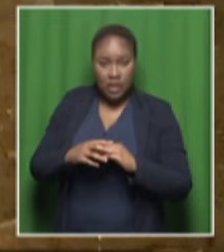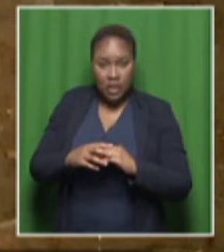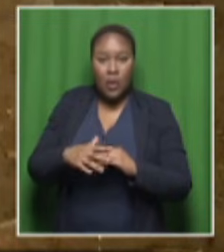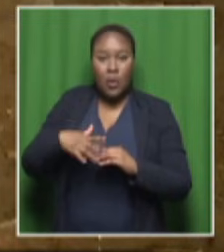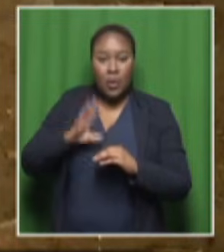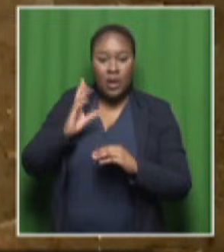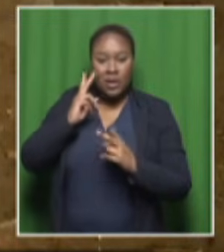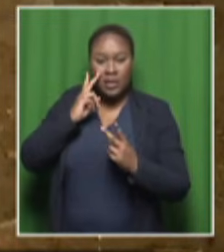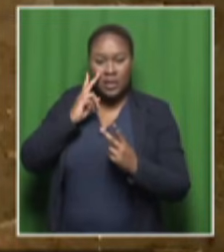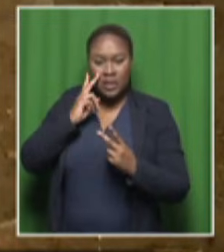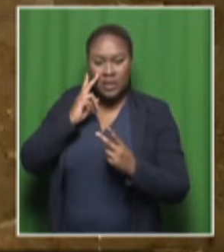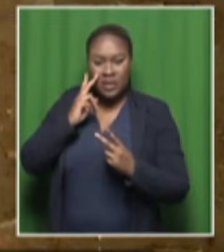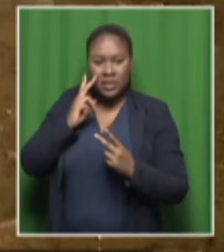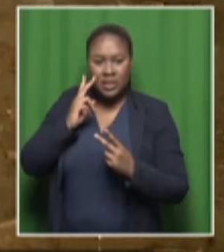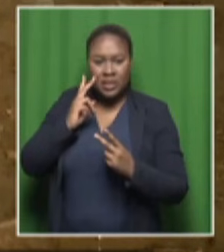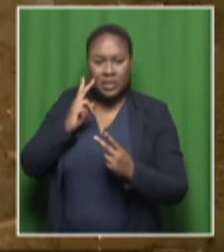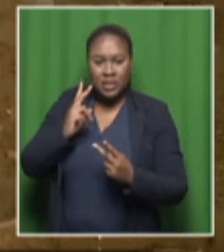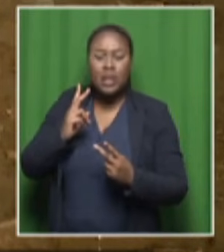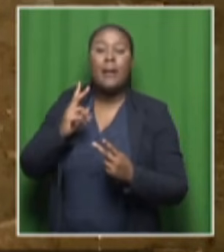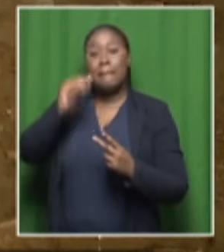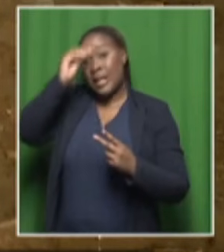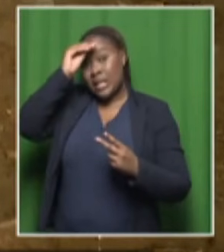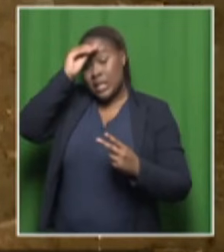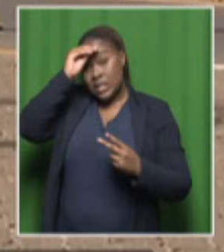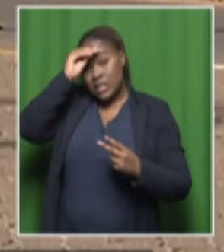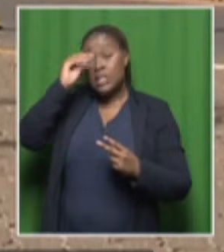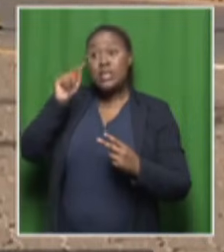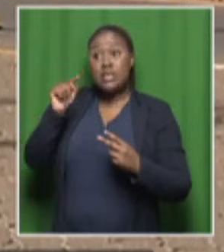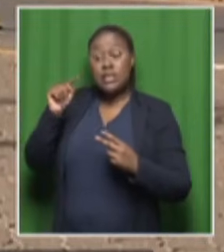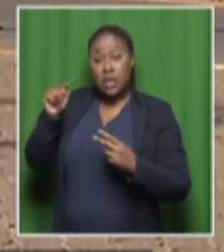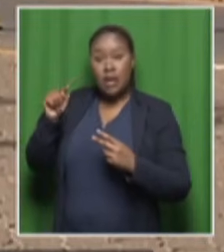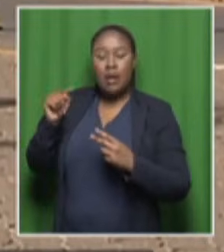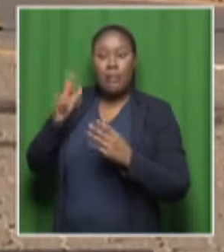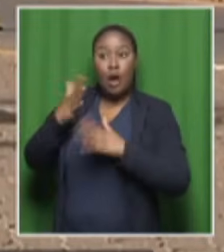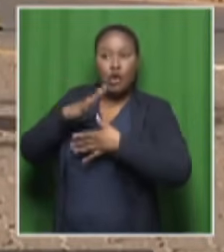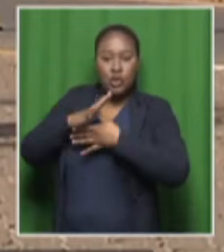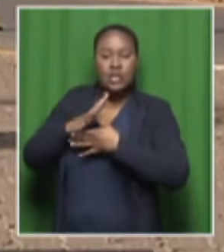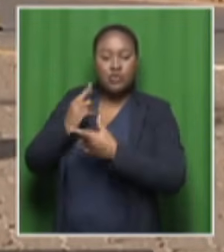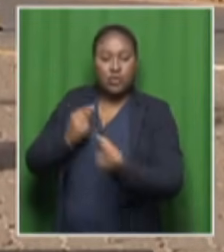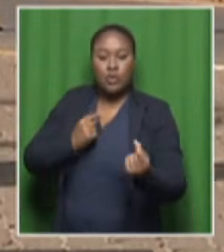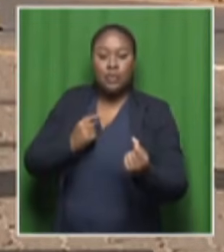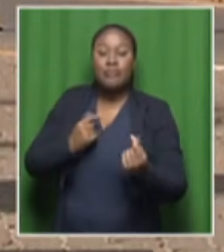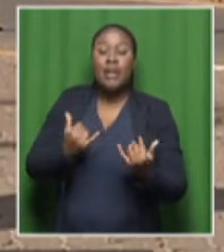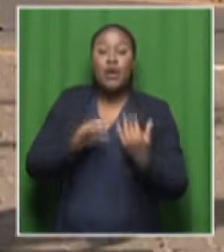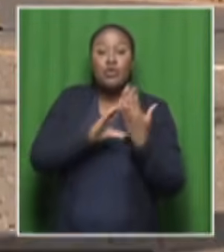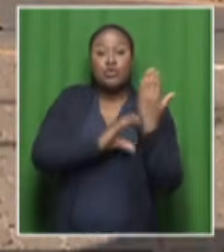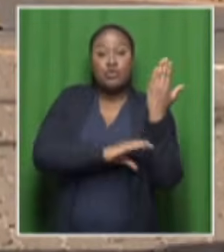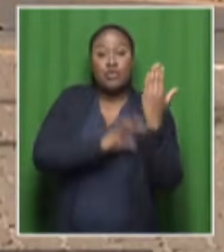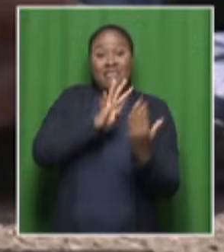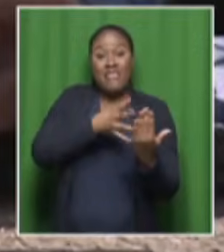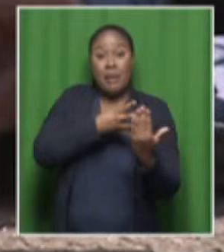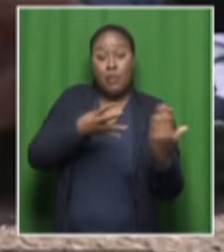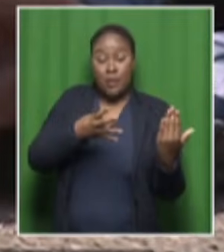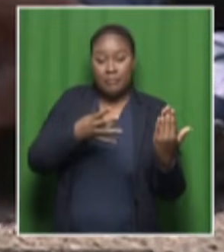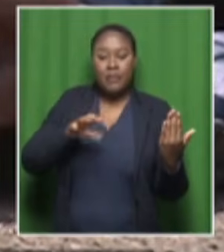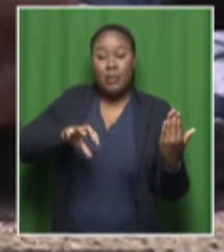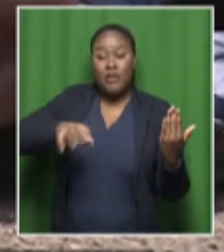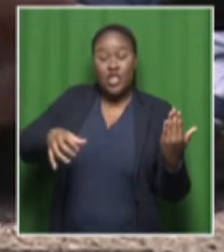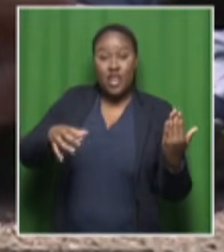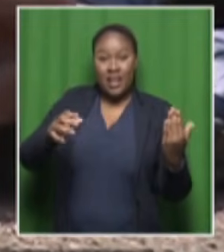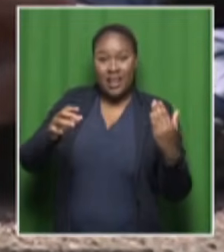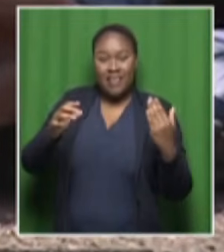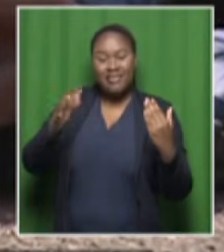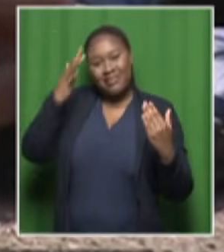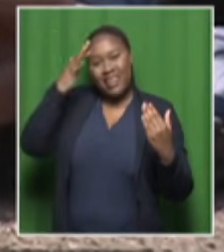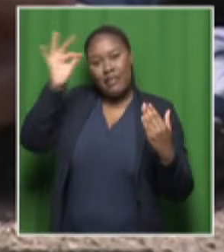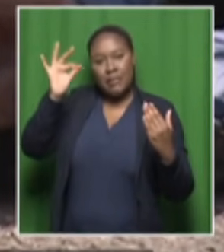policing needs and priorities are taken into account. The current constitutional framework, where a provincial government submits a policing